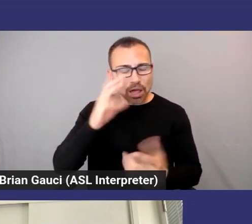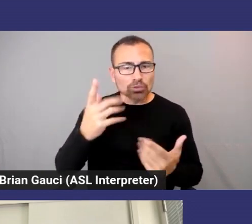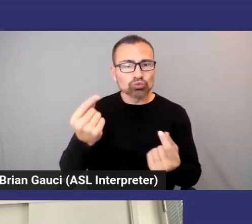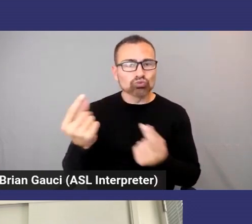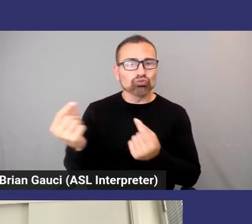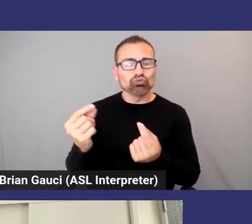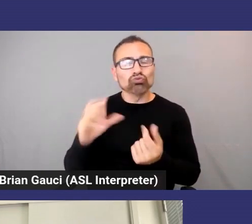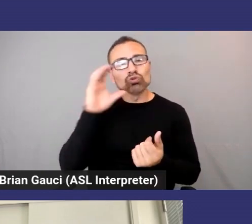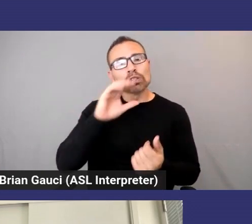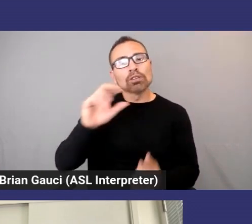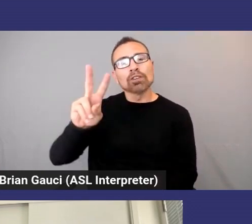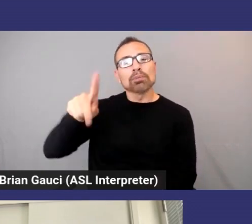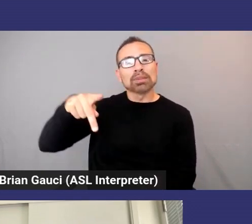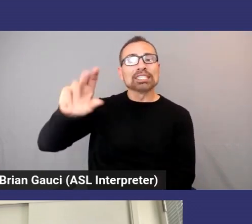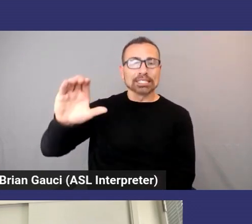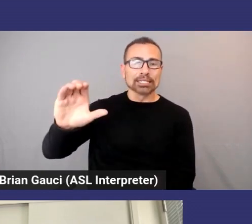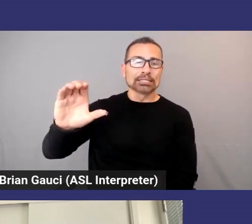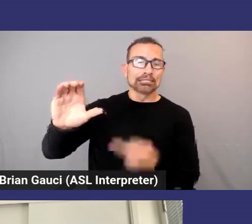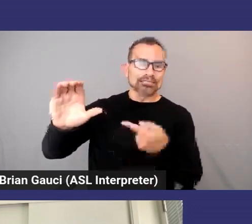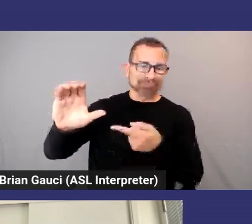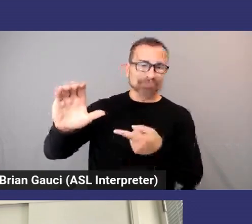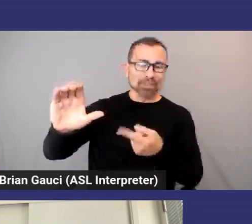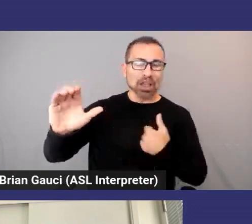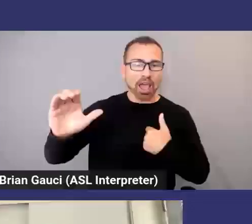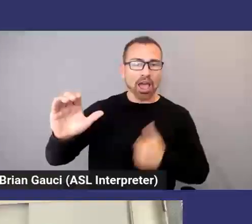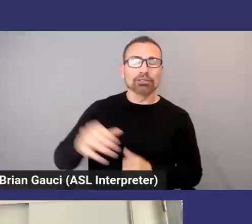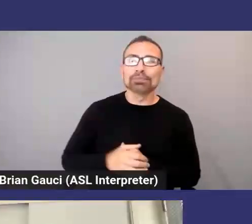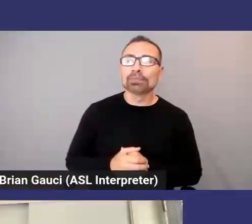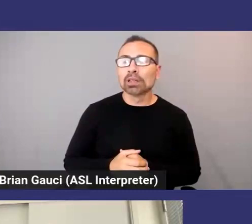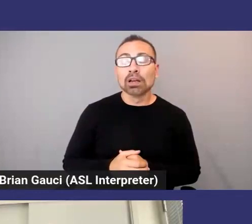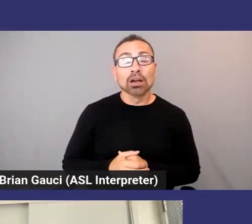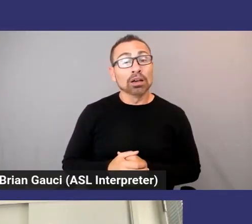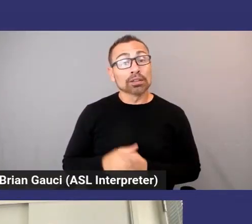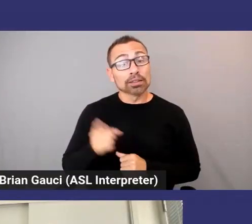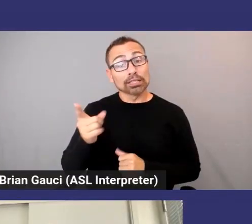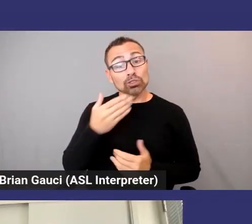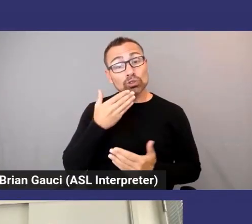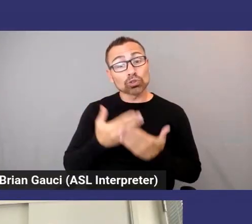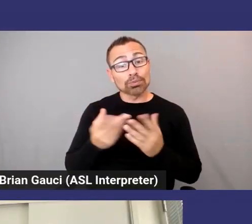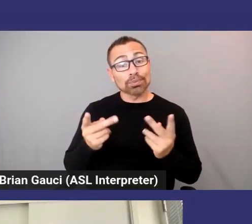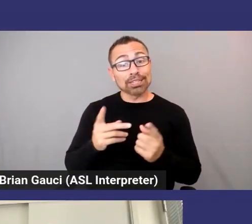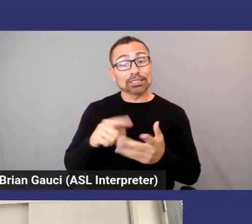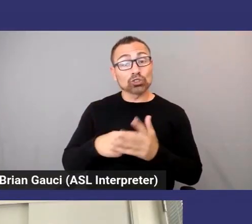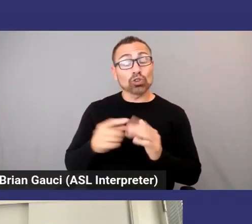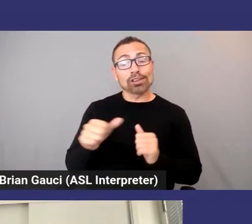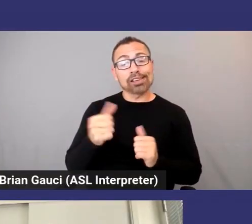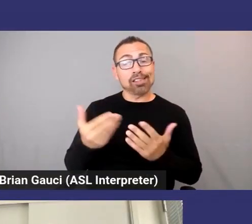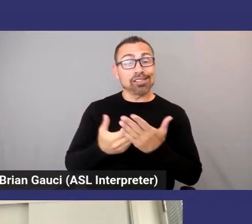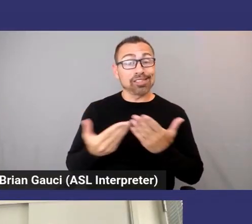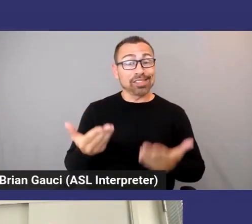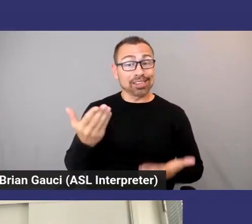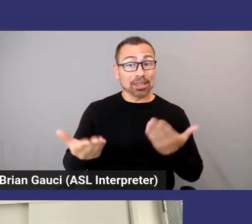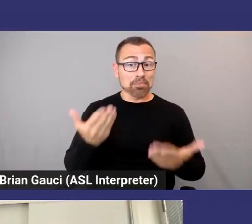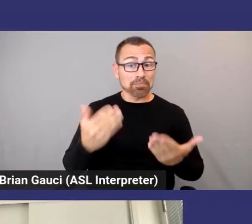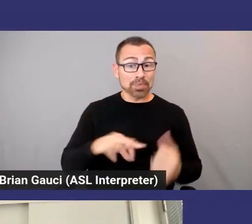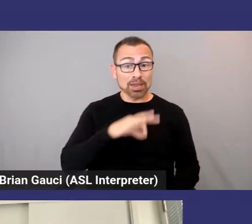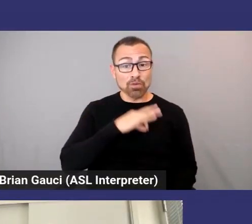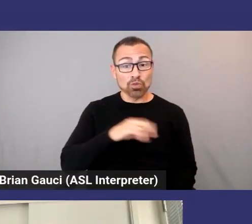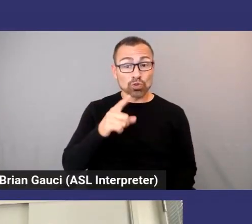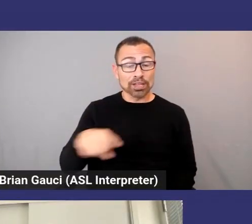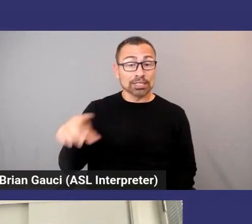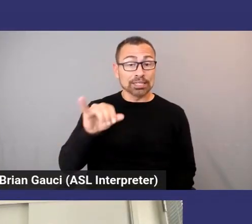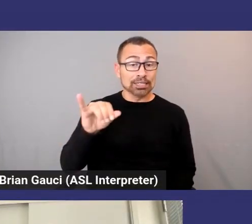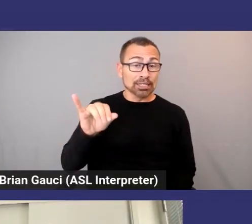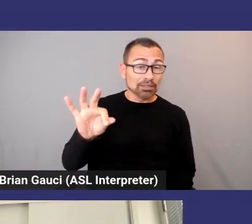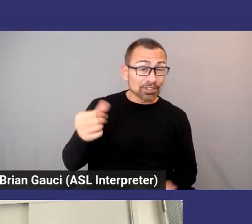there. I would say that's a good place to start. The other thing that might be helpful for folks if they're still kind of wrapping their head around some of the